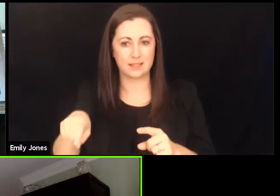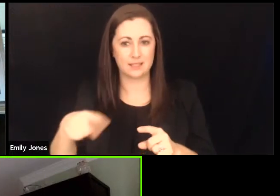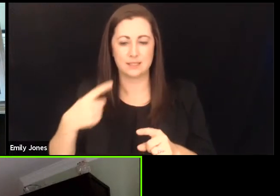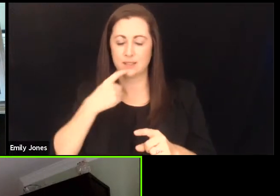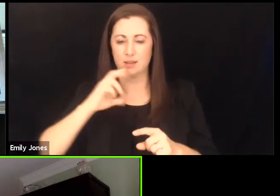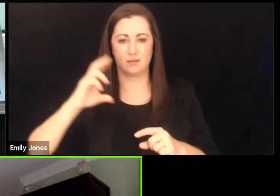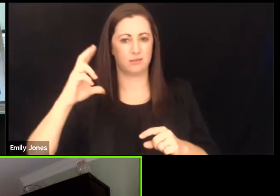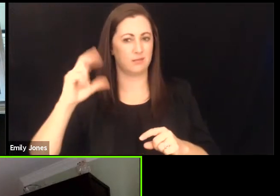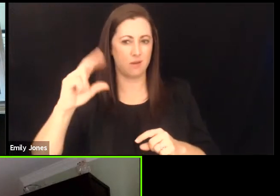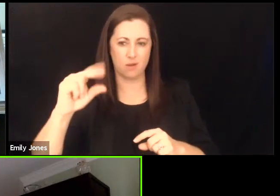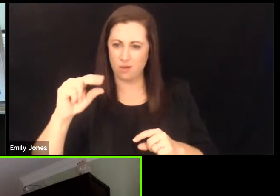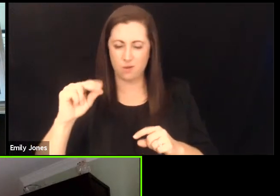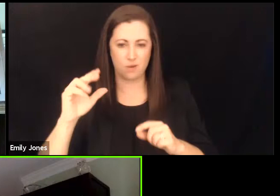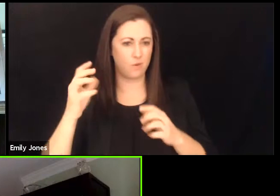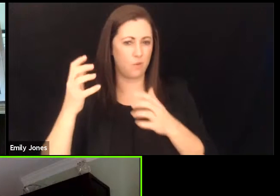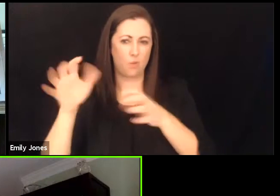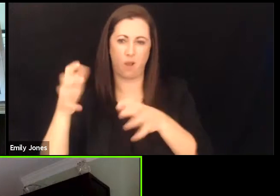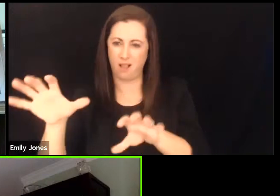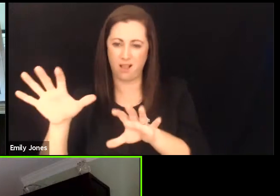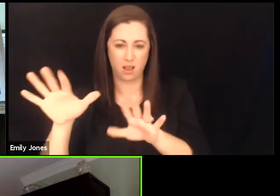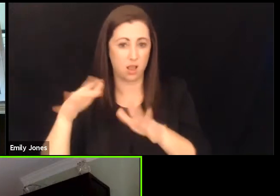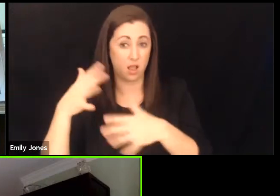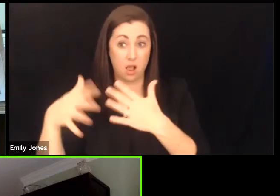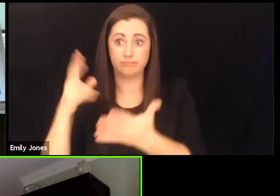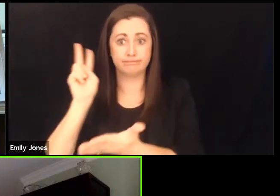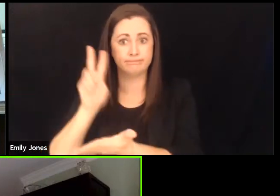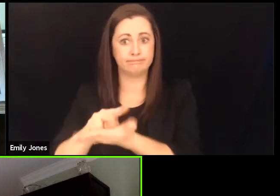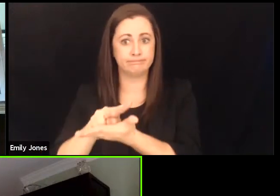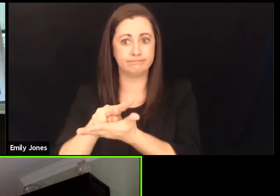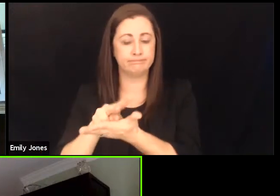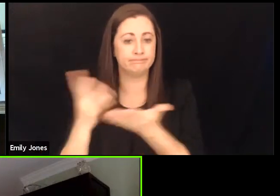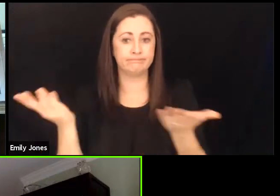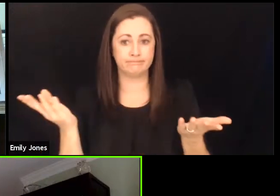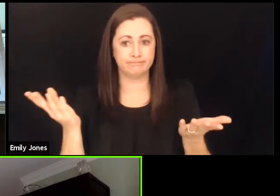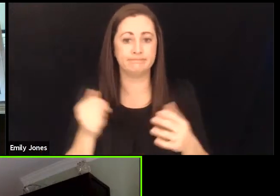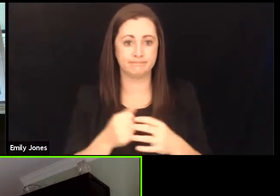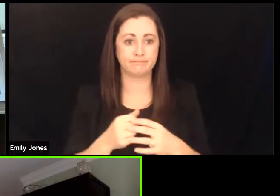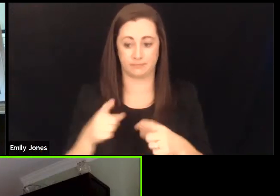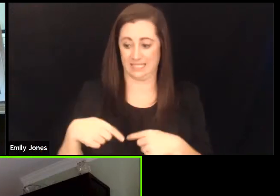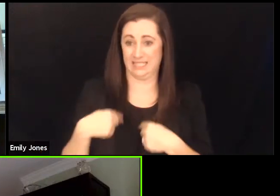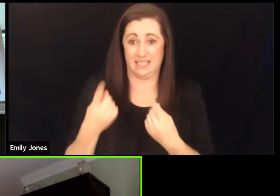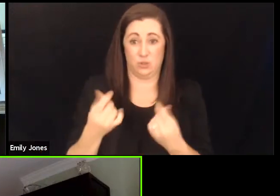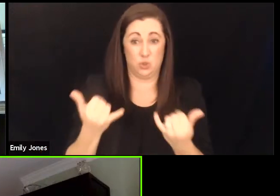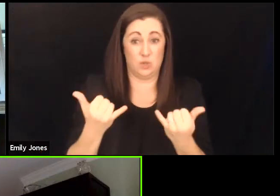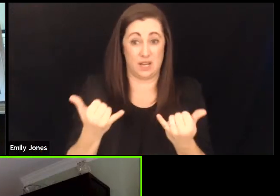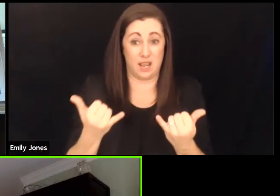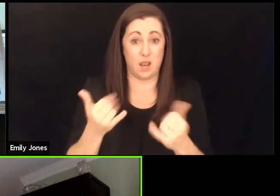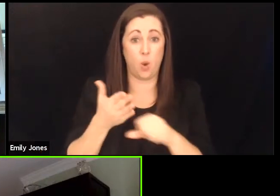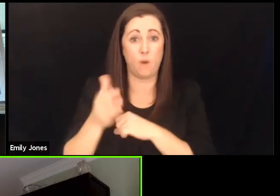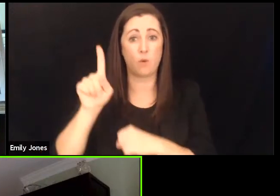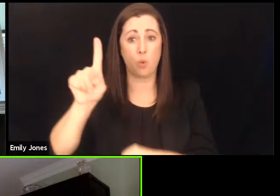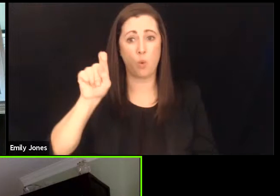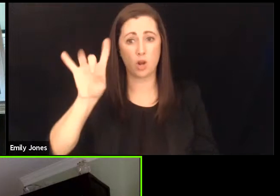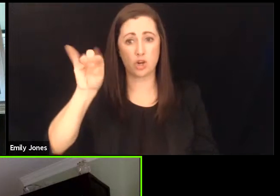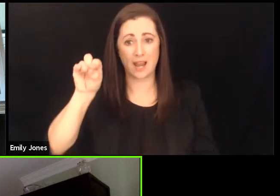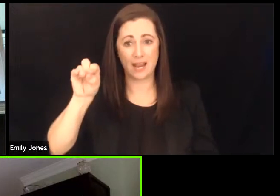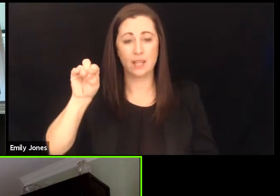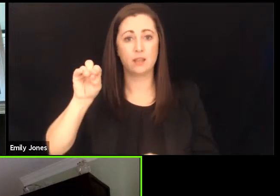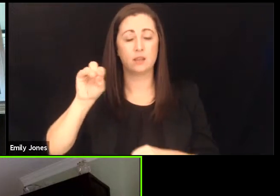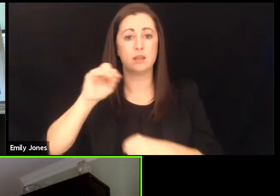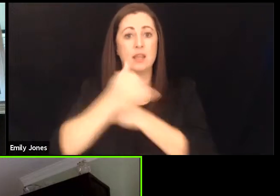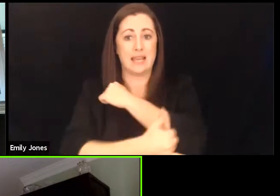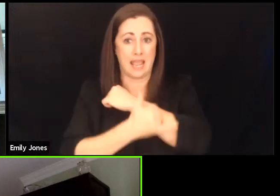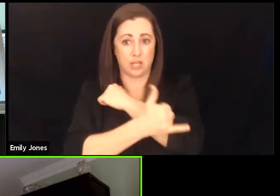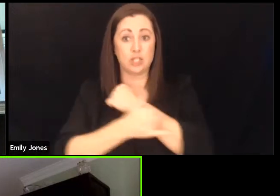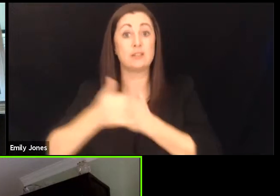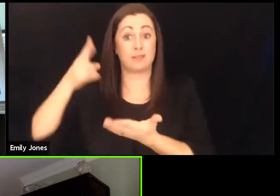it. And we lost it. Mm-hmm. And to this day, over 180 nations have signed on to the Convention